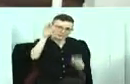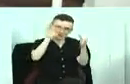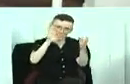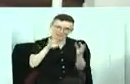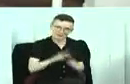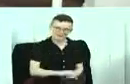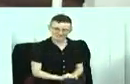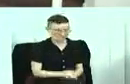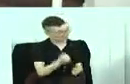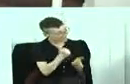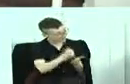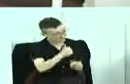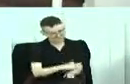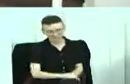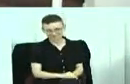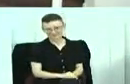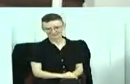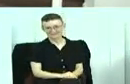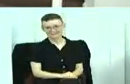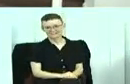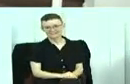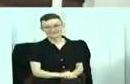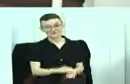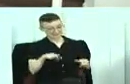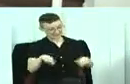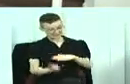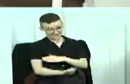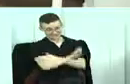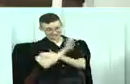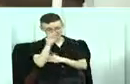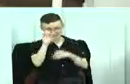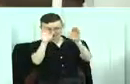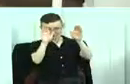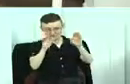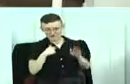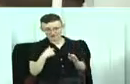And on this Easter Sunday, I invite you to join me in prayer.